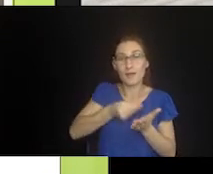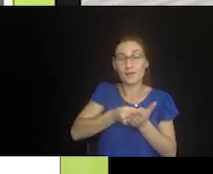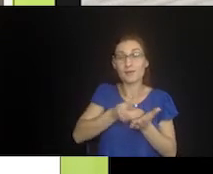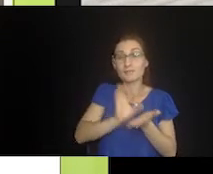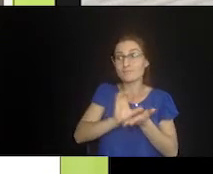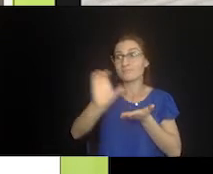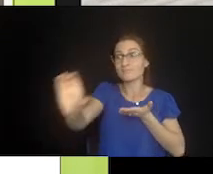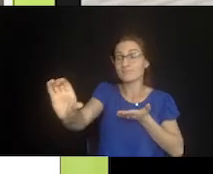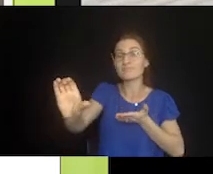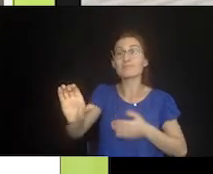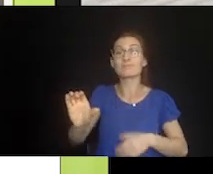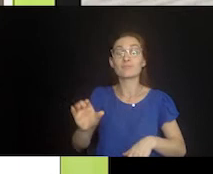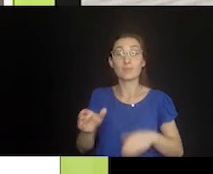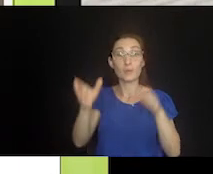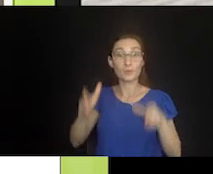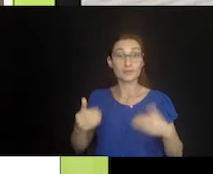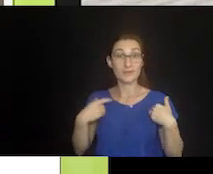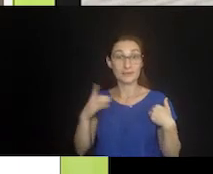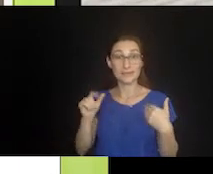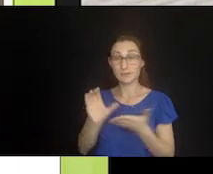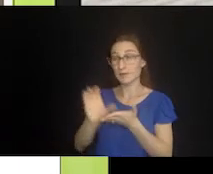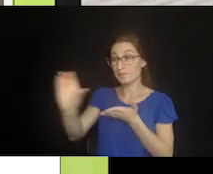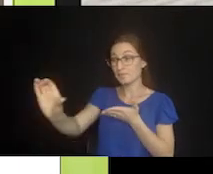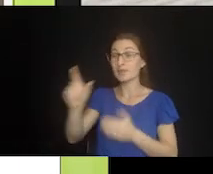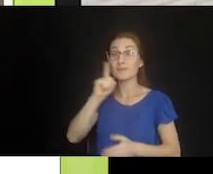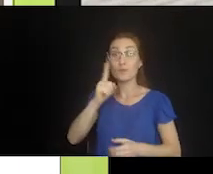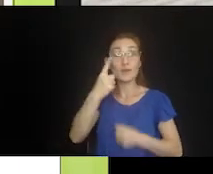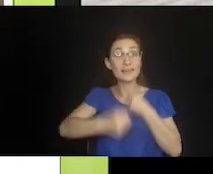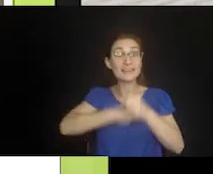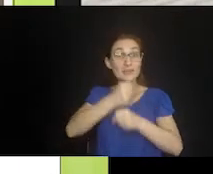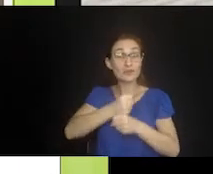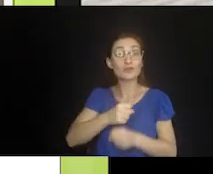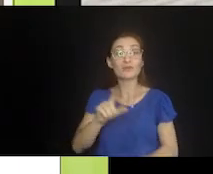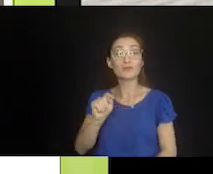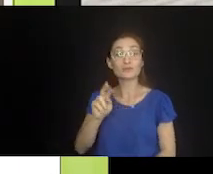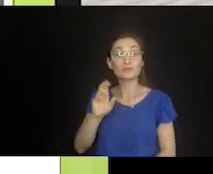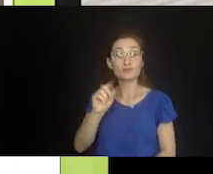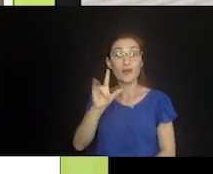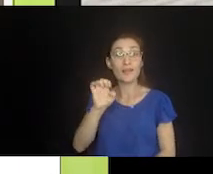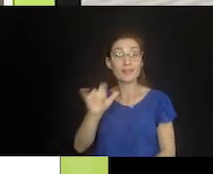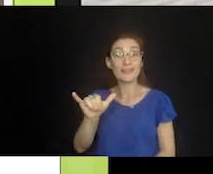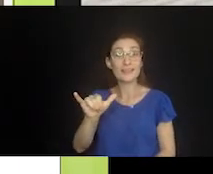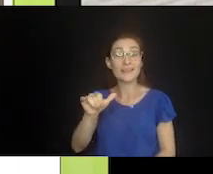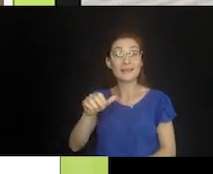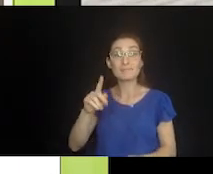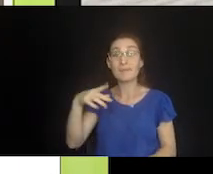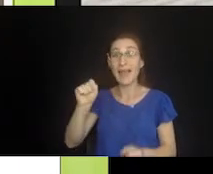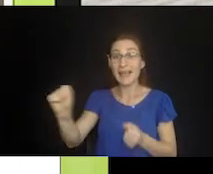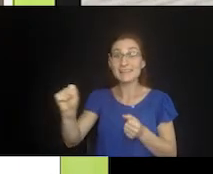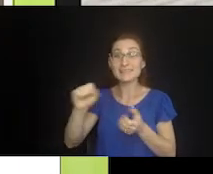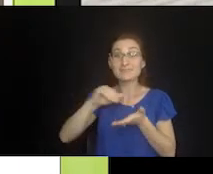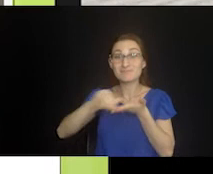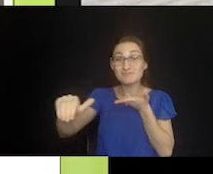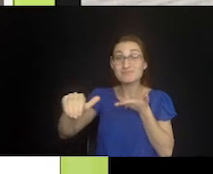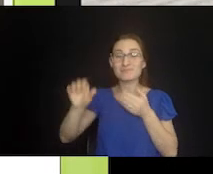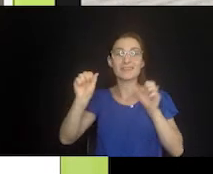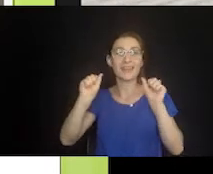to a person with a disability for a year's worth of trolley passes so that they could get to work or they could